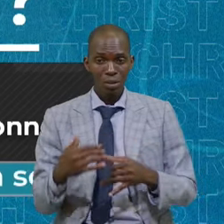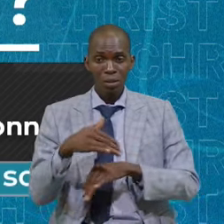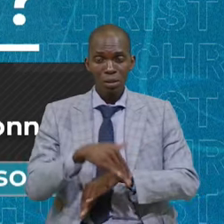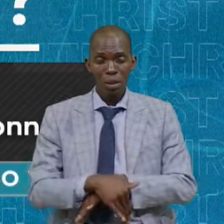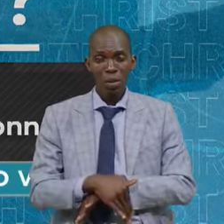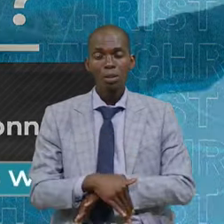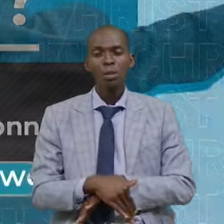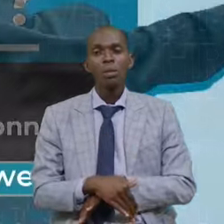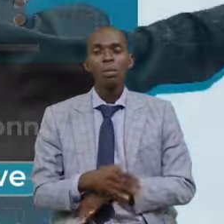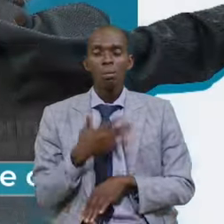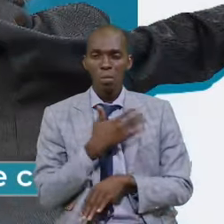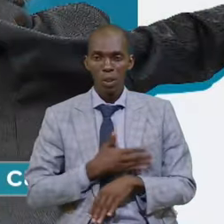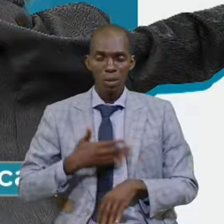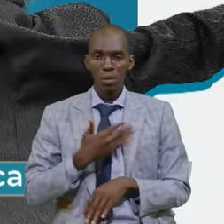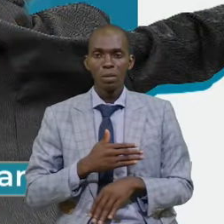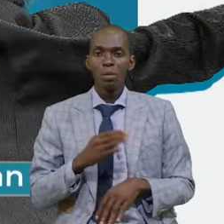tomorrow